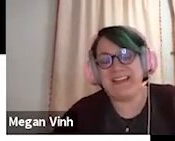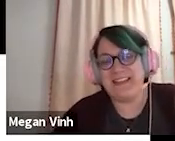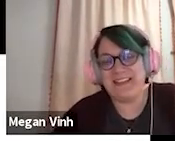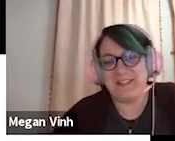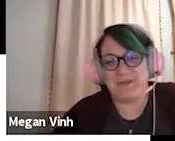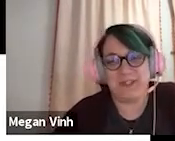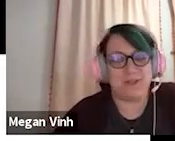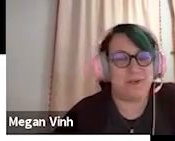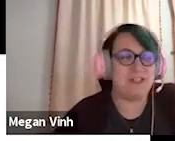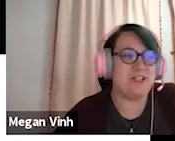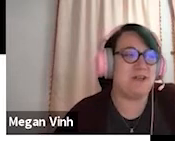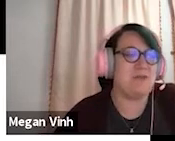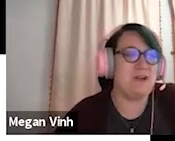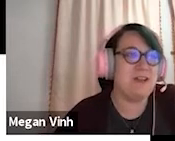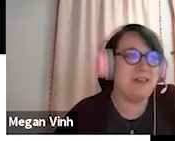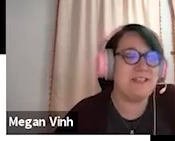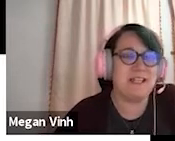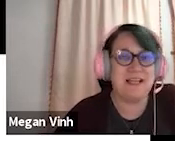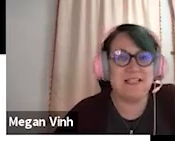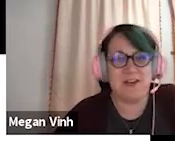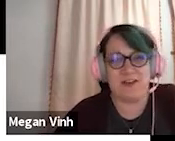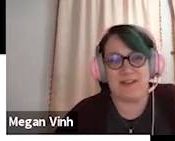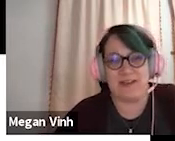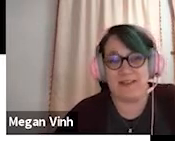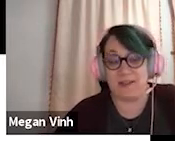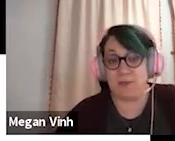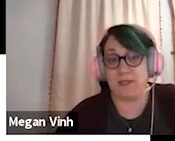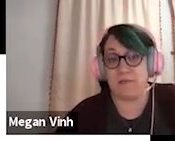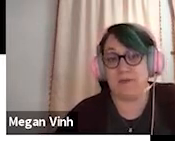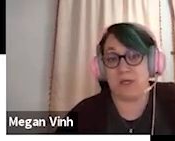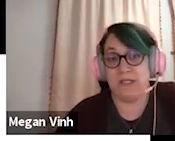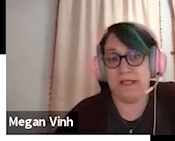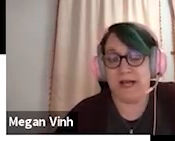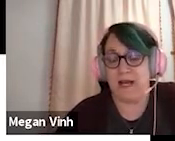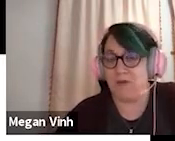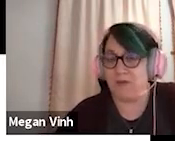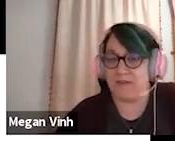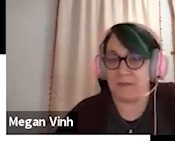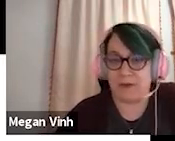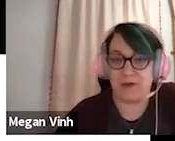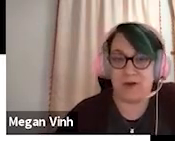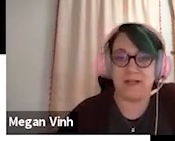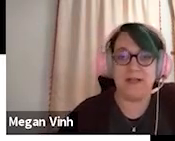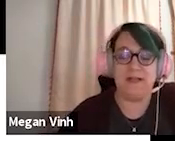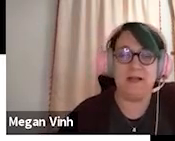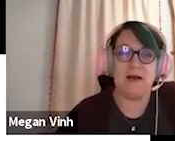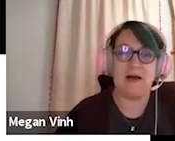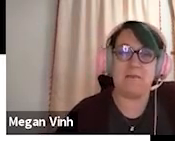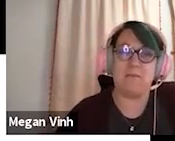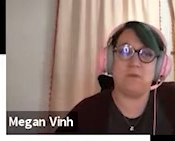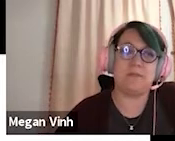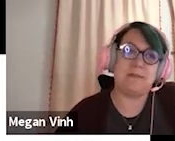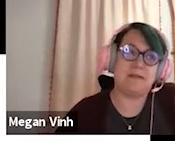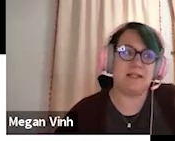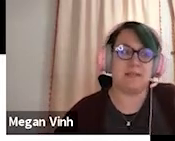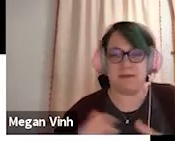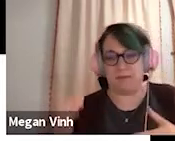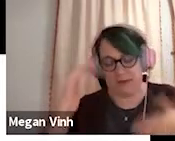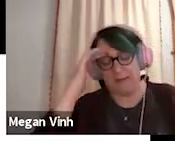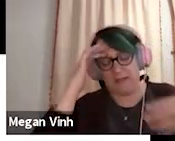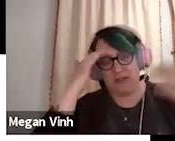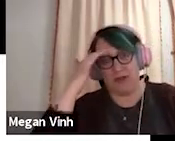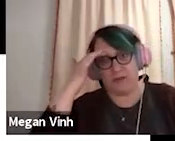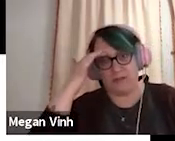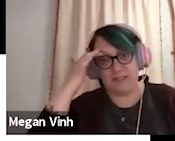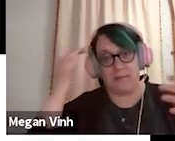but I think that's a really good question. And one of the things that I saw that I think is really important, and I don't know if everyone caught it, was maybe less about,